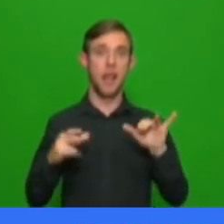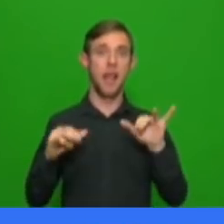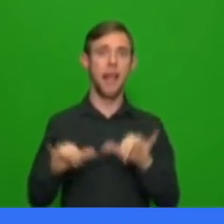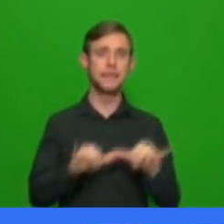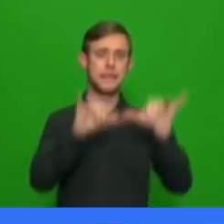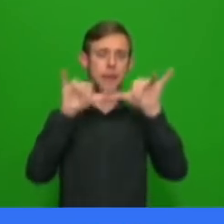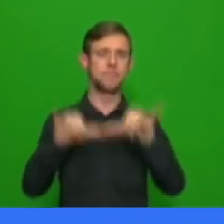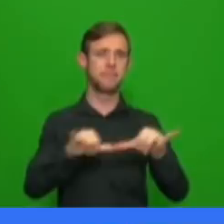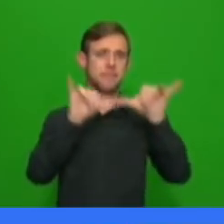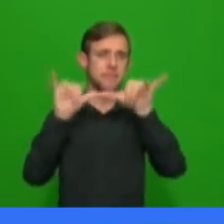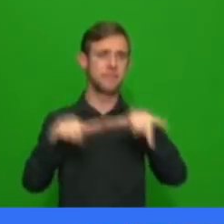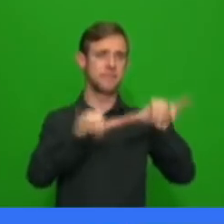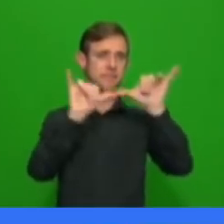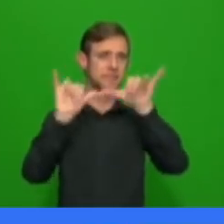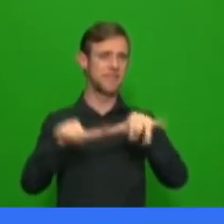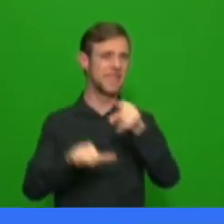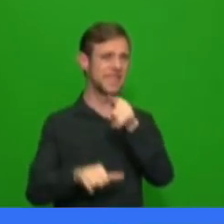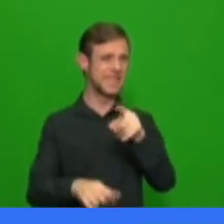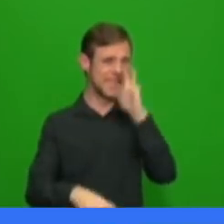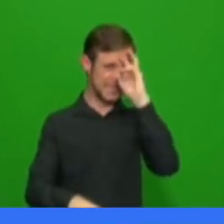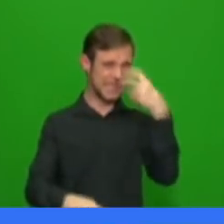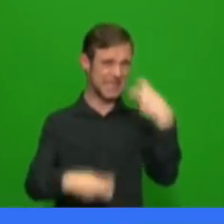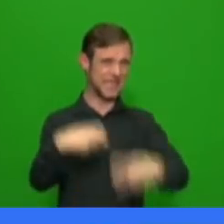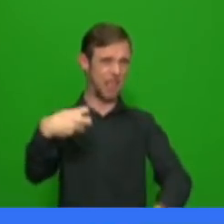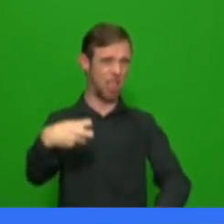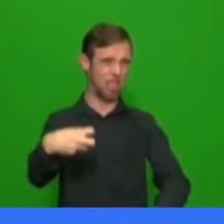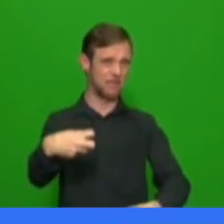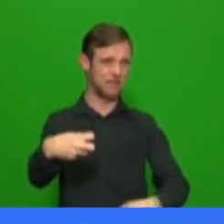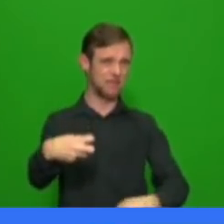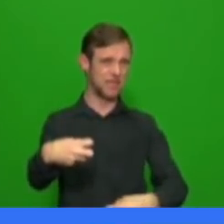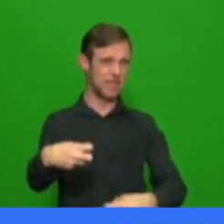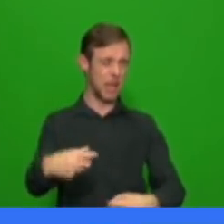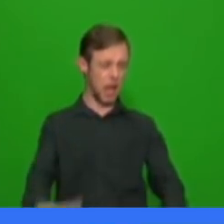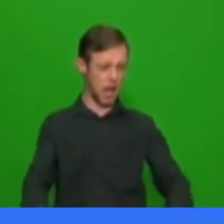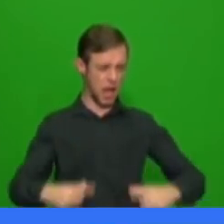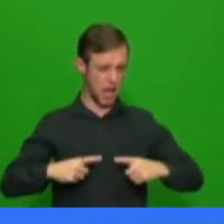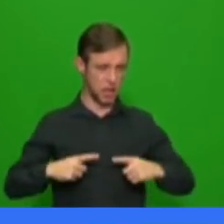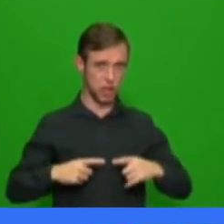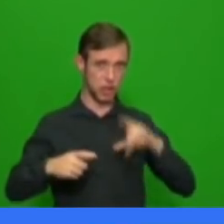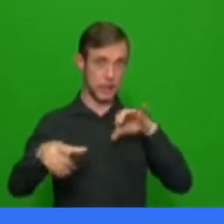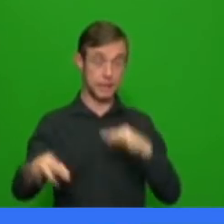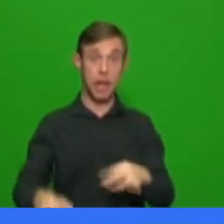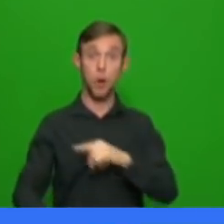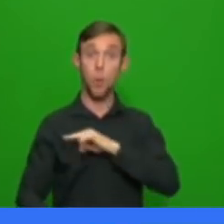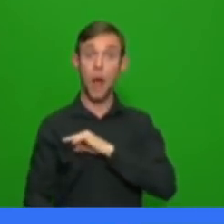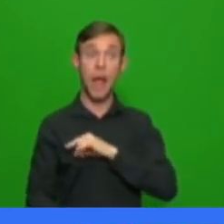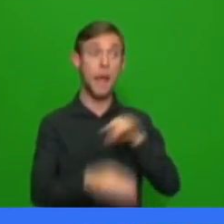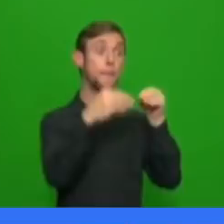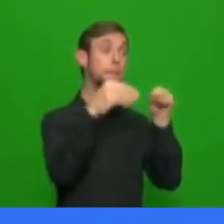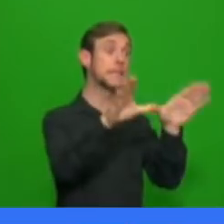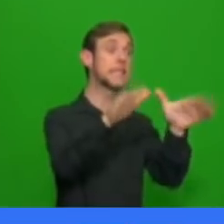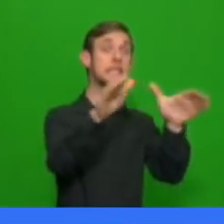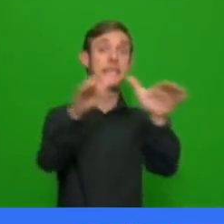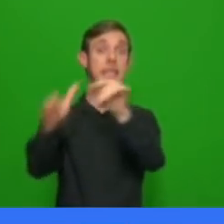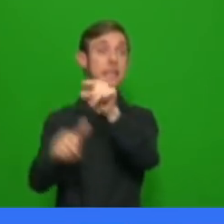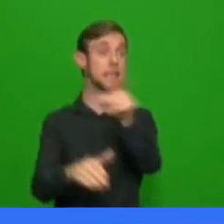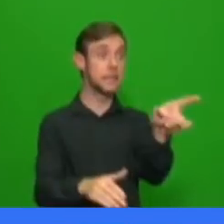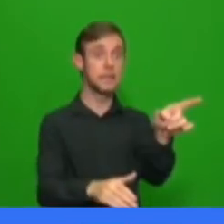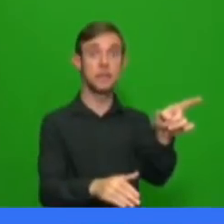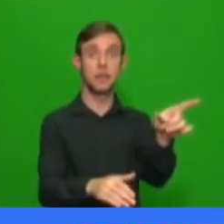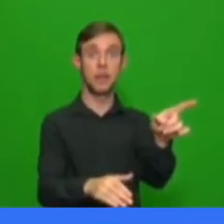a difficult ones to do because different businesses get affected